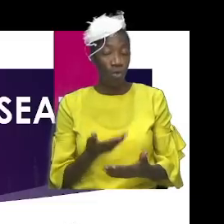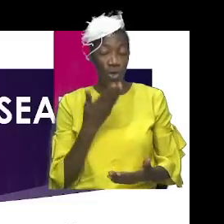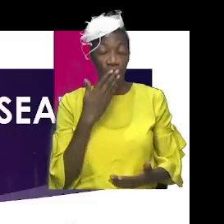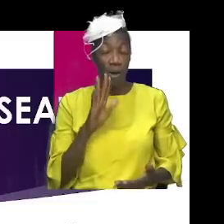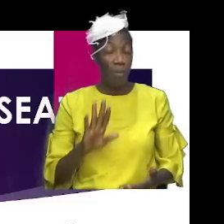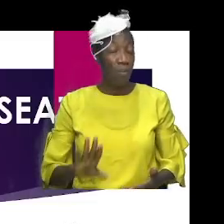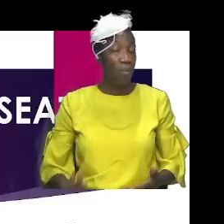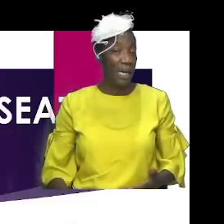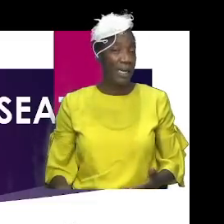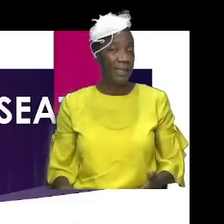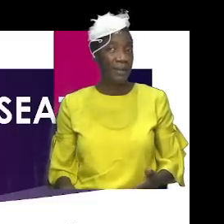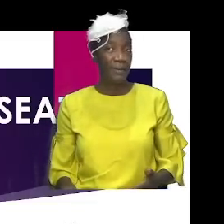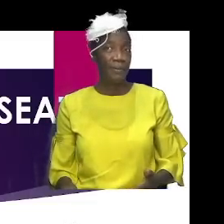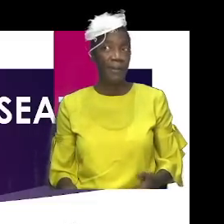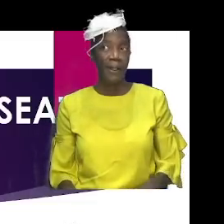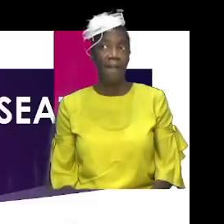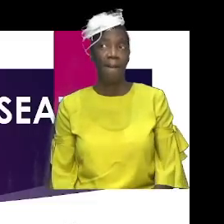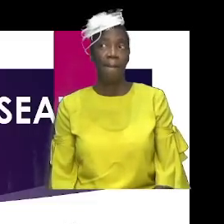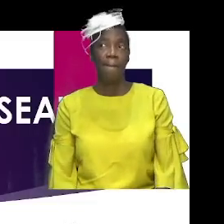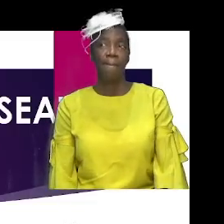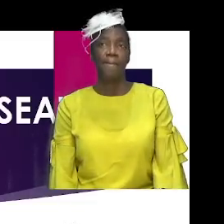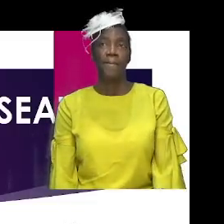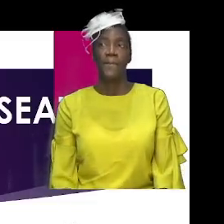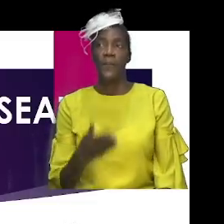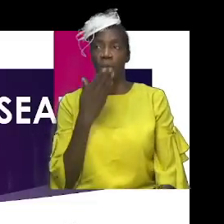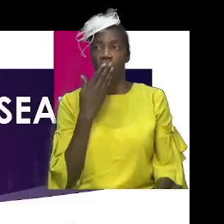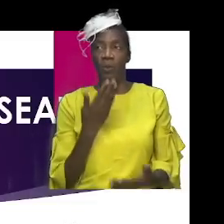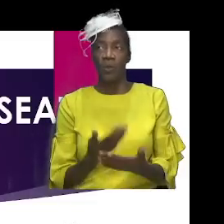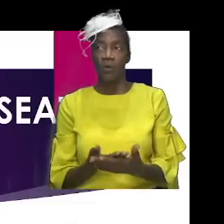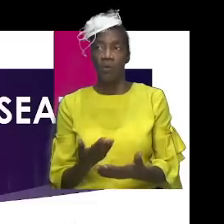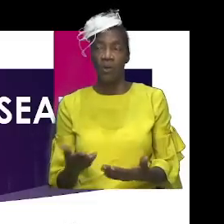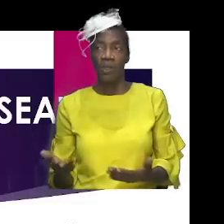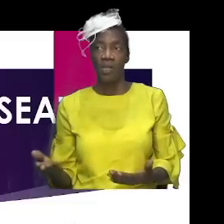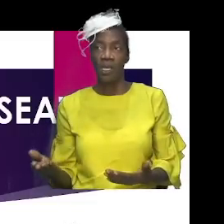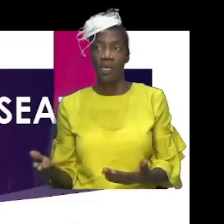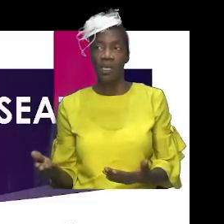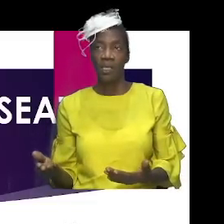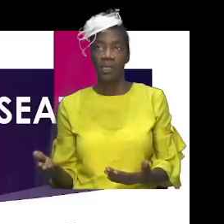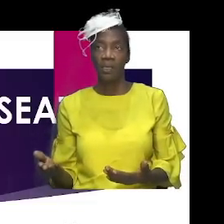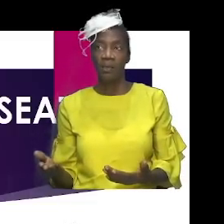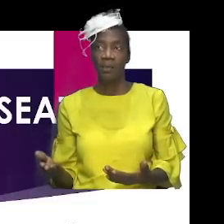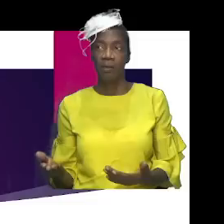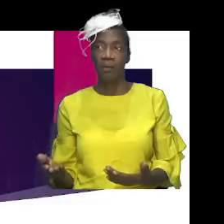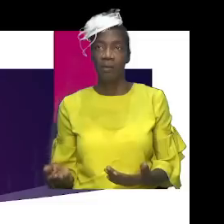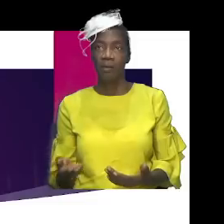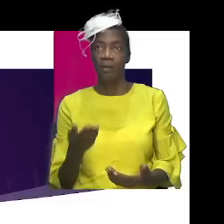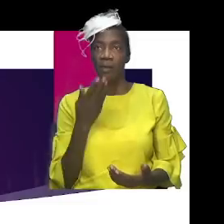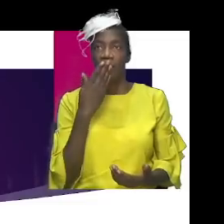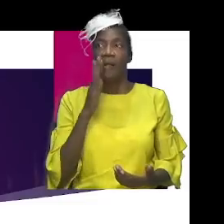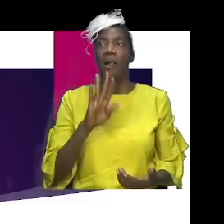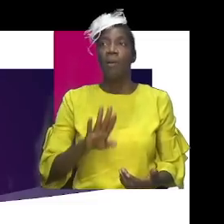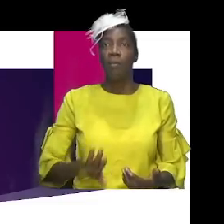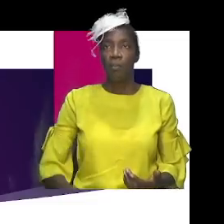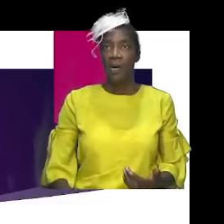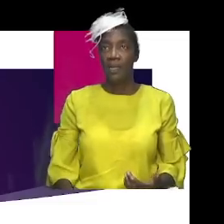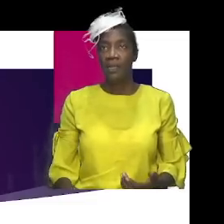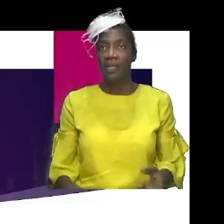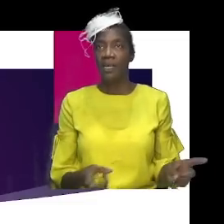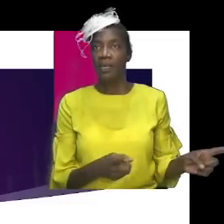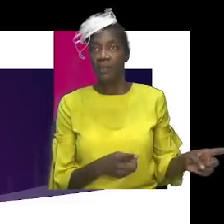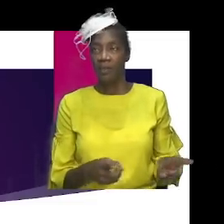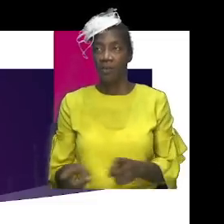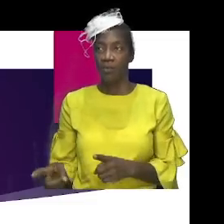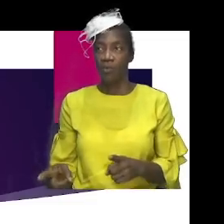it now, there are good things that we can do and there are bad things that we can do. And